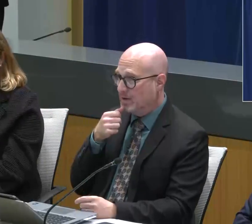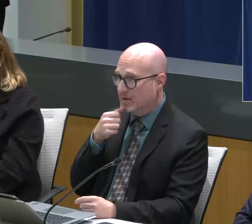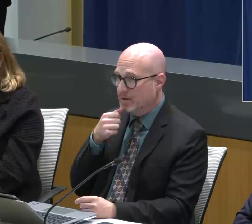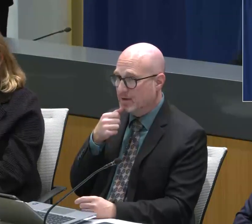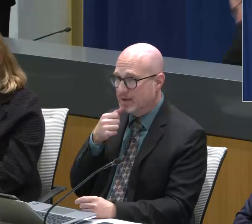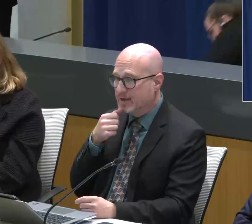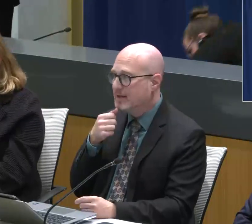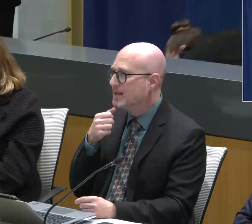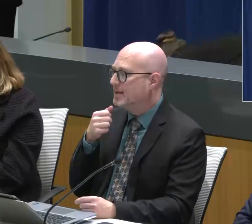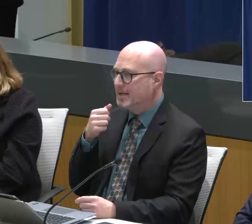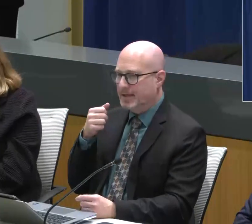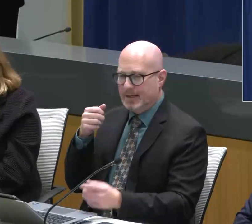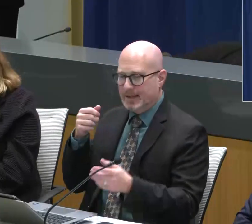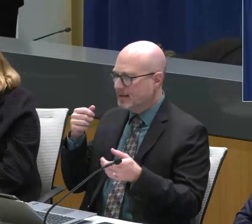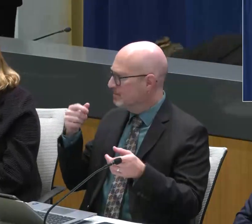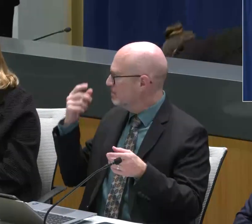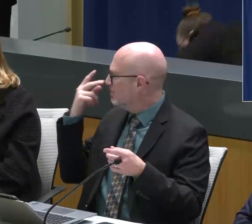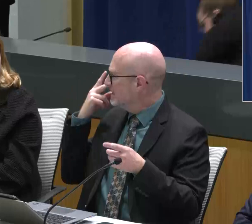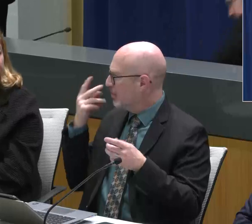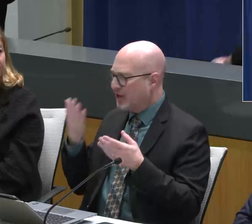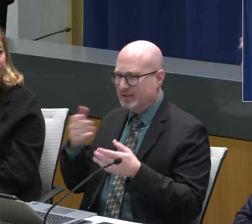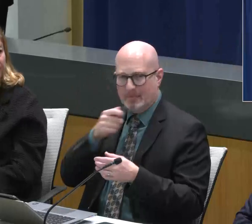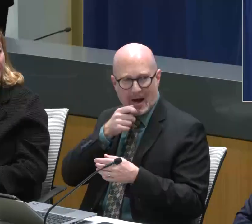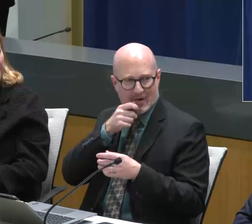And if you use a microphone,